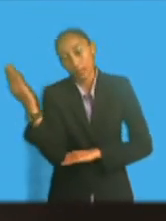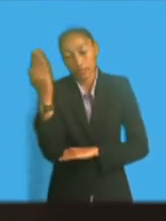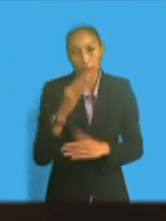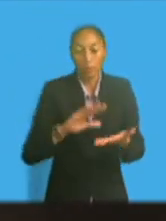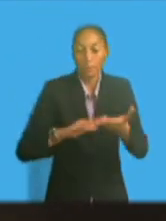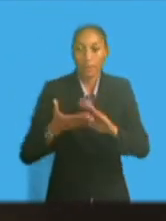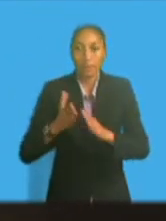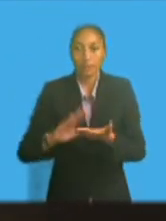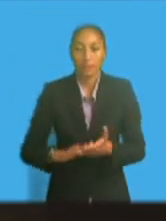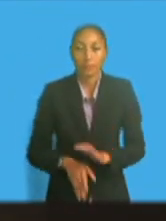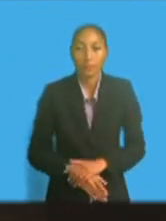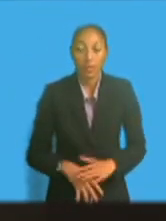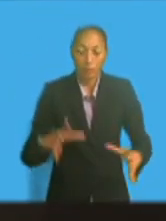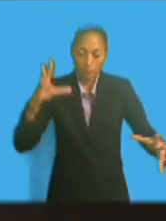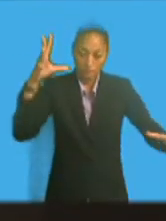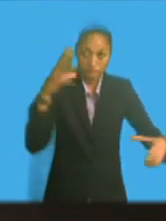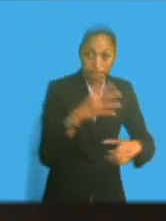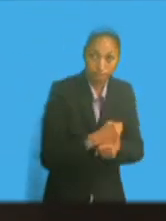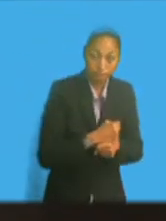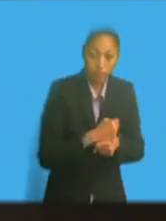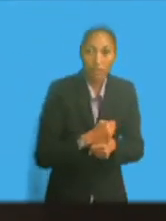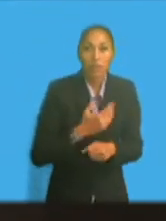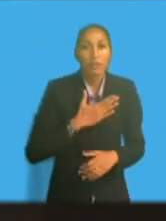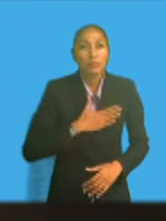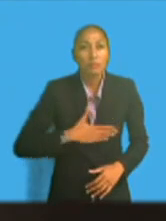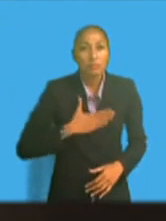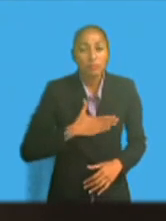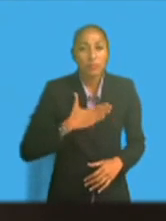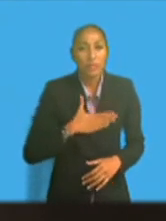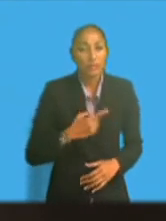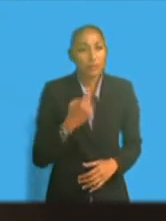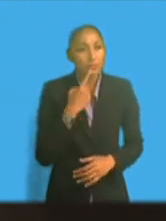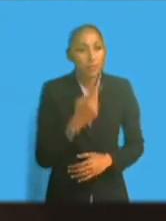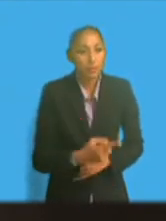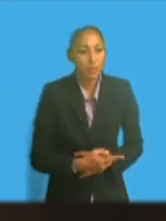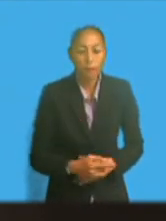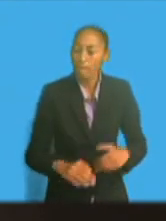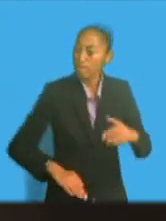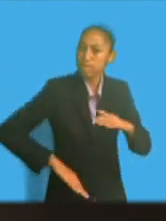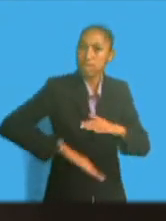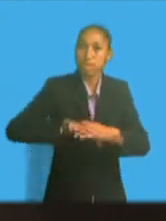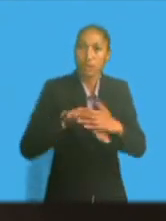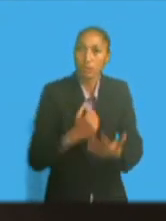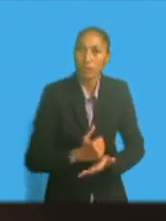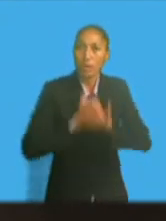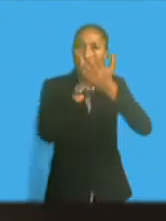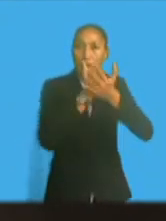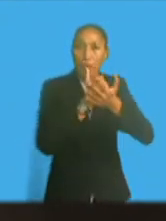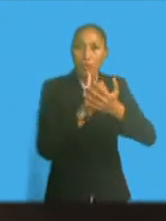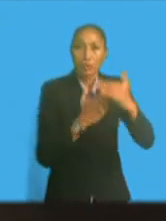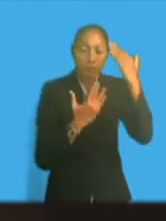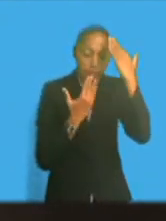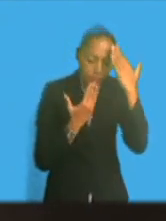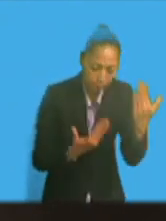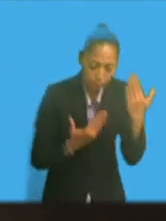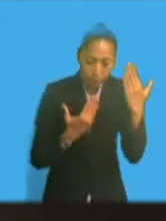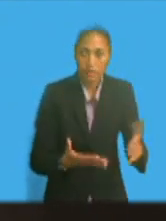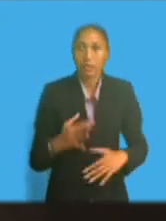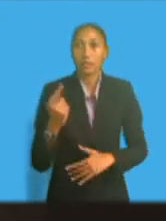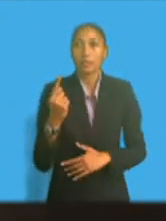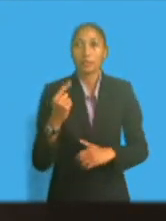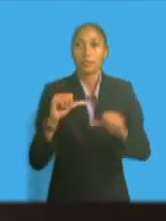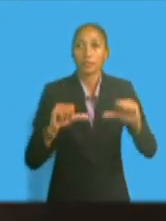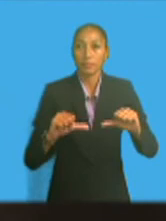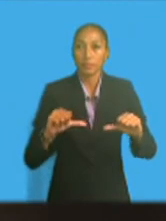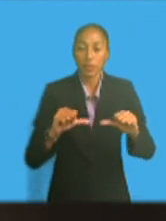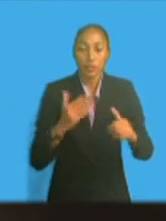nation. In conclusion, I would like to state my full support to the President's gracious speech, and